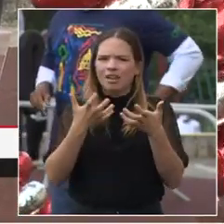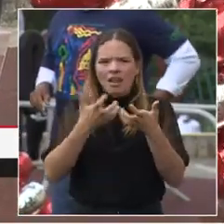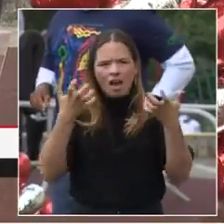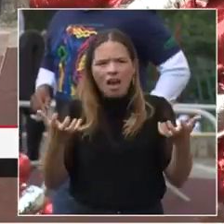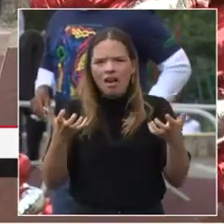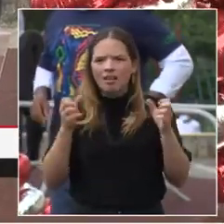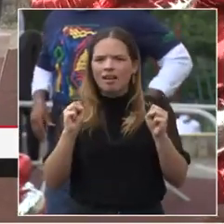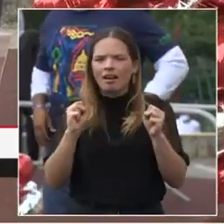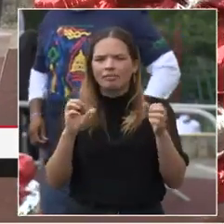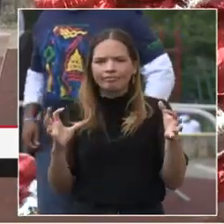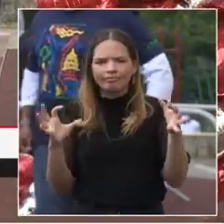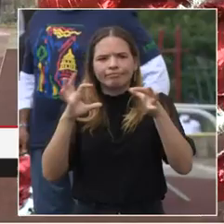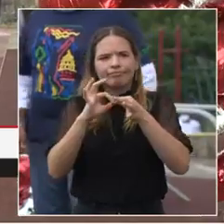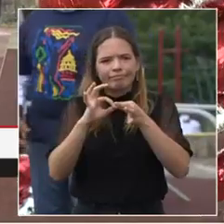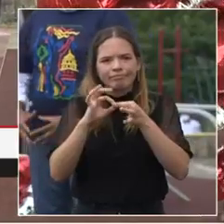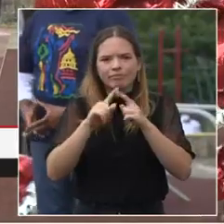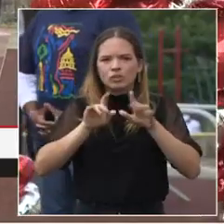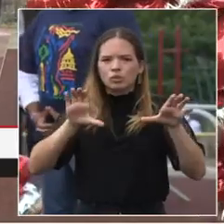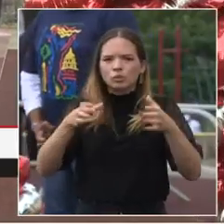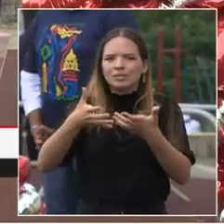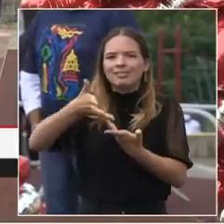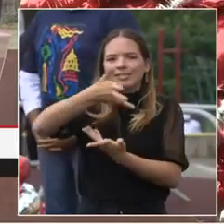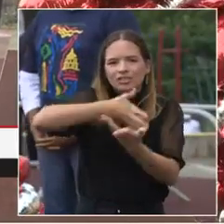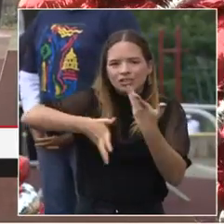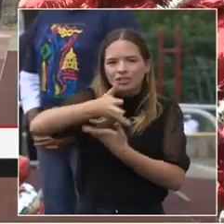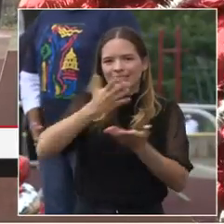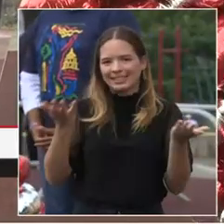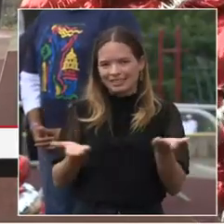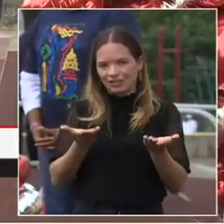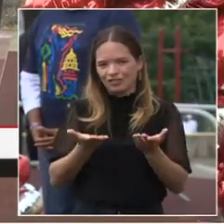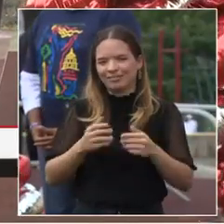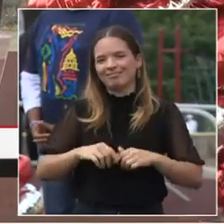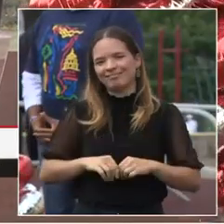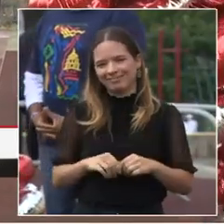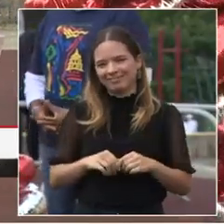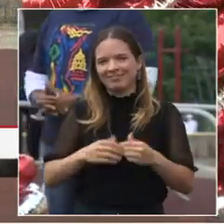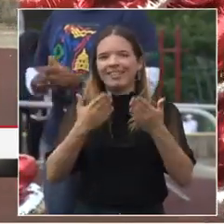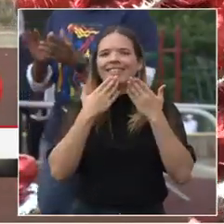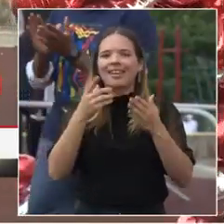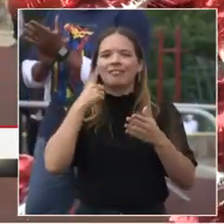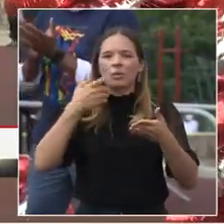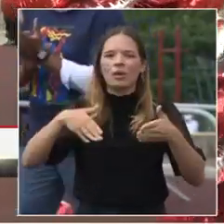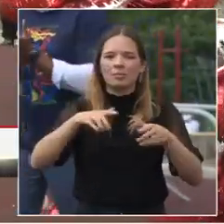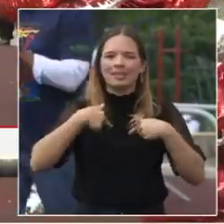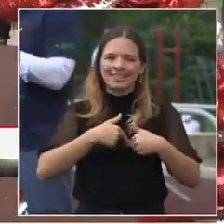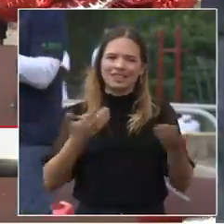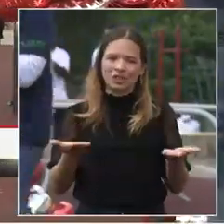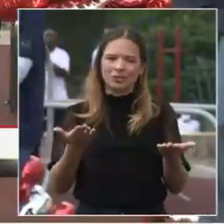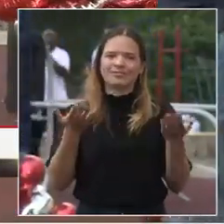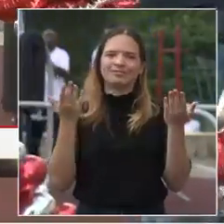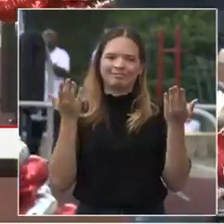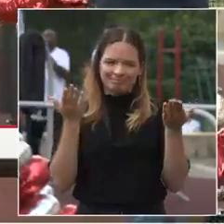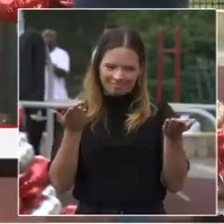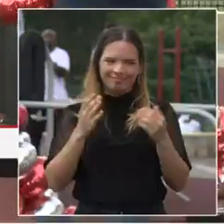to gather here in the community. And thank you for allowing me to be here with you today. Thank you.